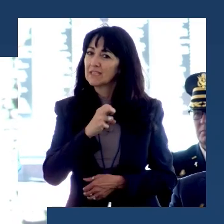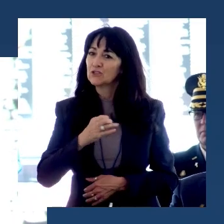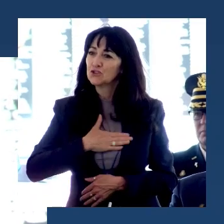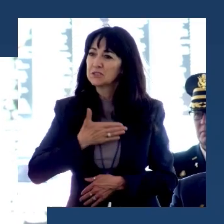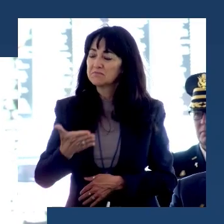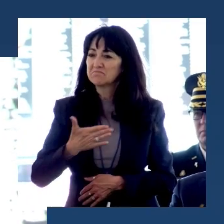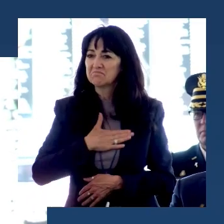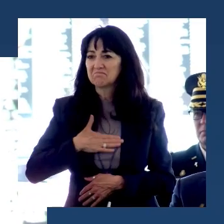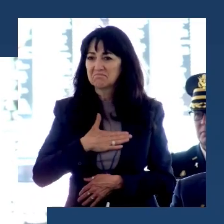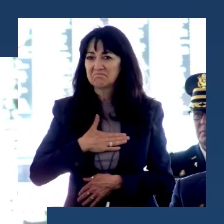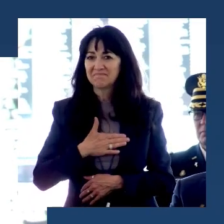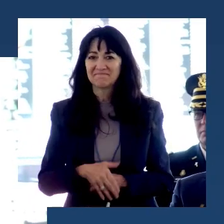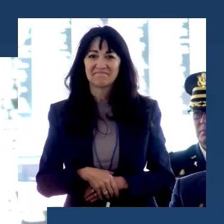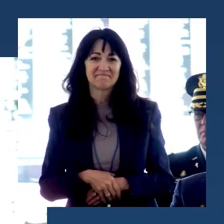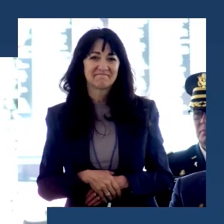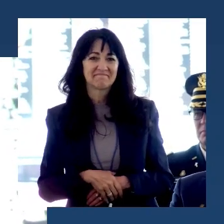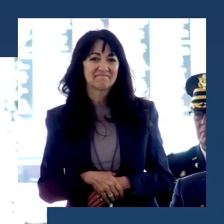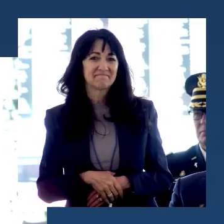about it.